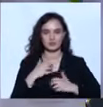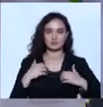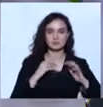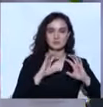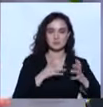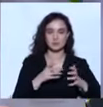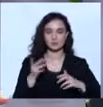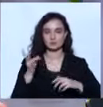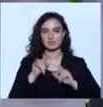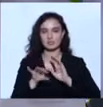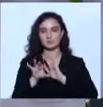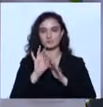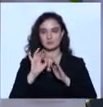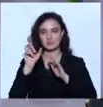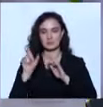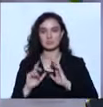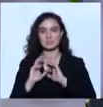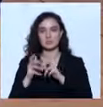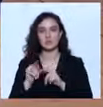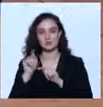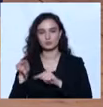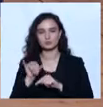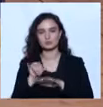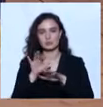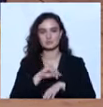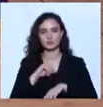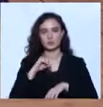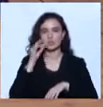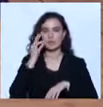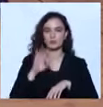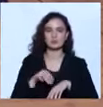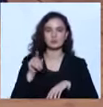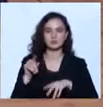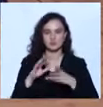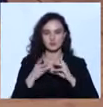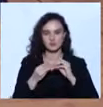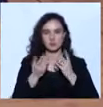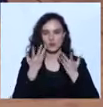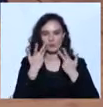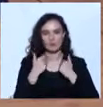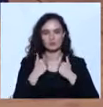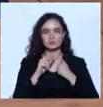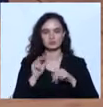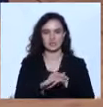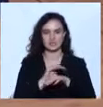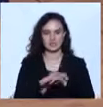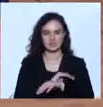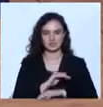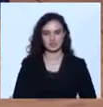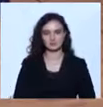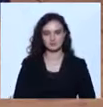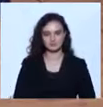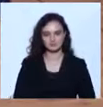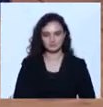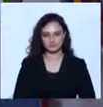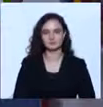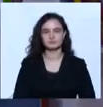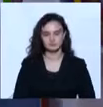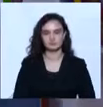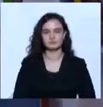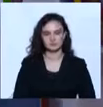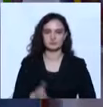the end, he chooses the human world where he experiences the most comfort and kindness. Yes. So